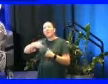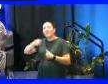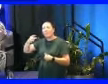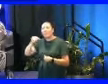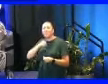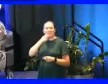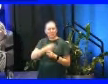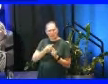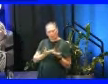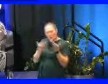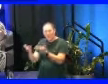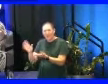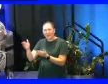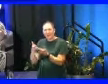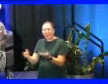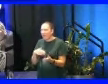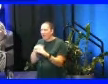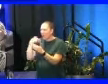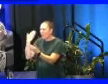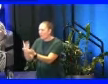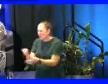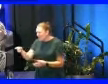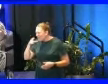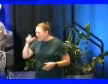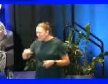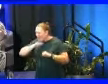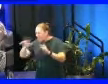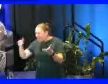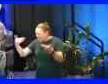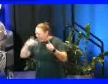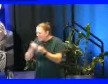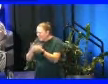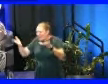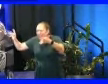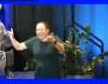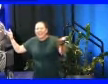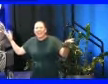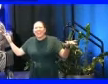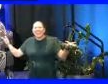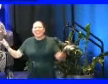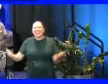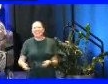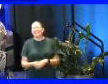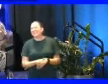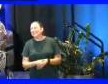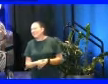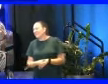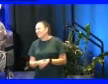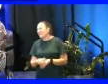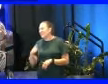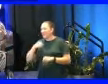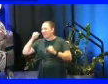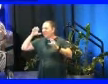well, we're going to take him some stuff. And when we got there, I said, he don't need nothing in here. He has everything. And I was just